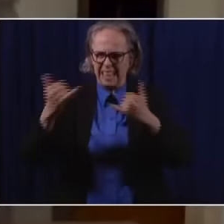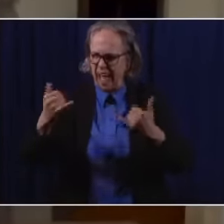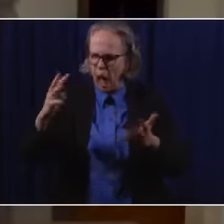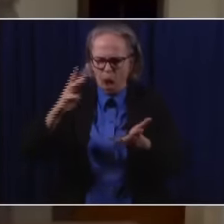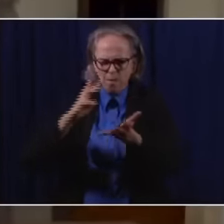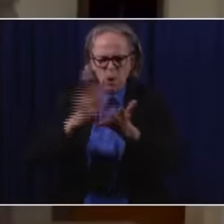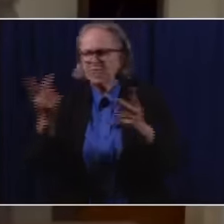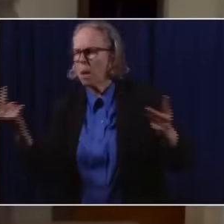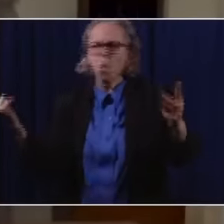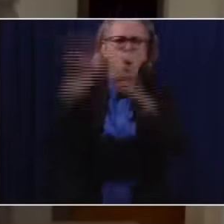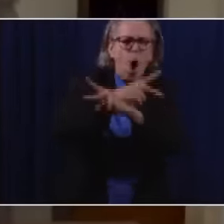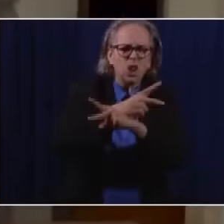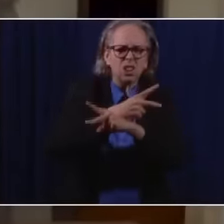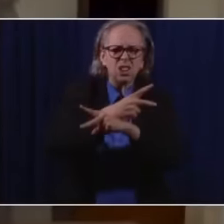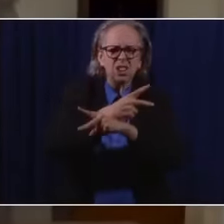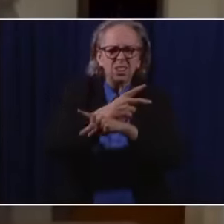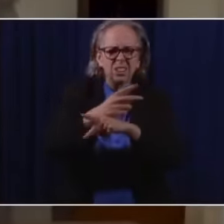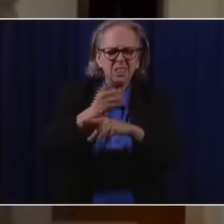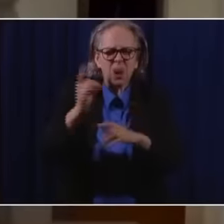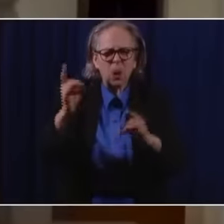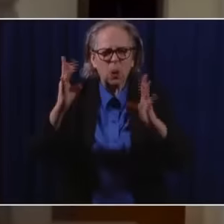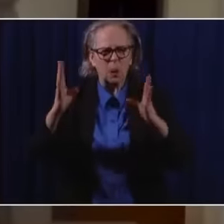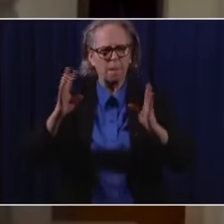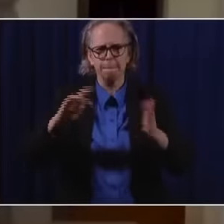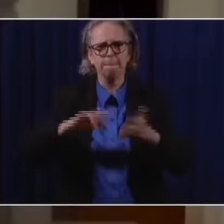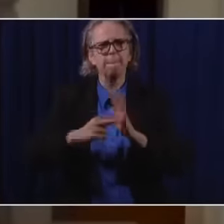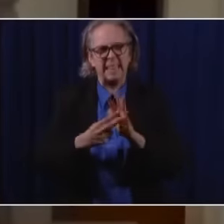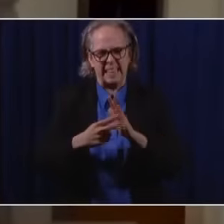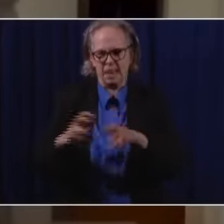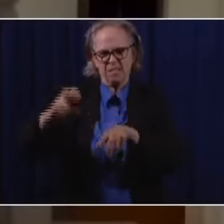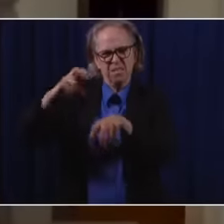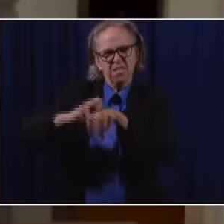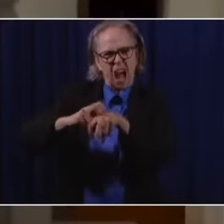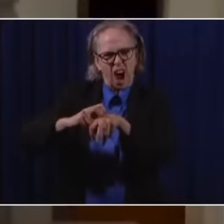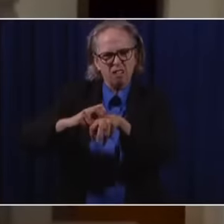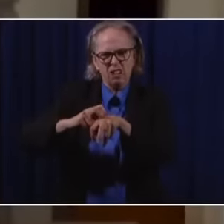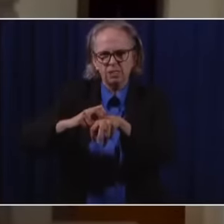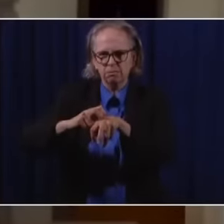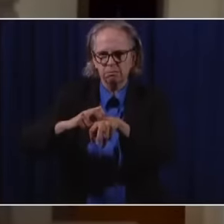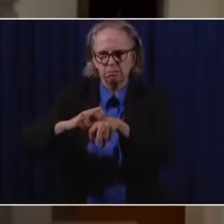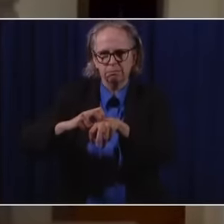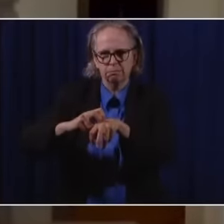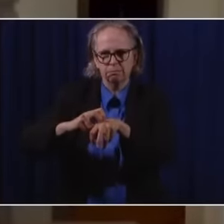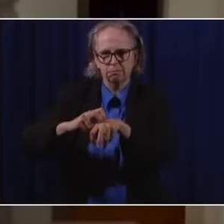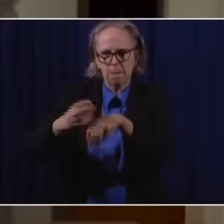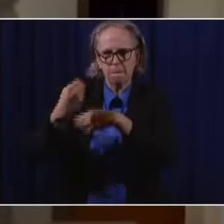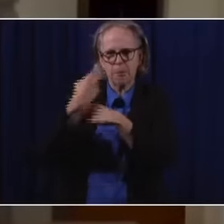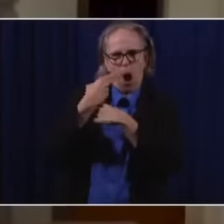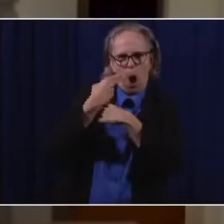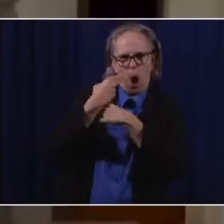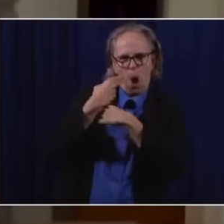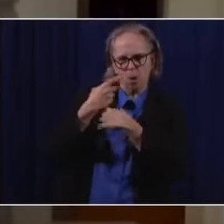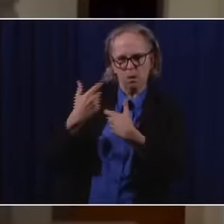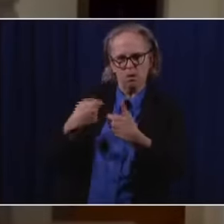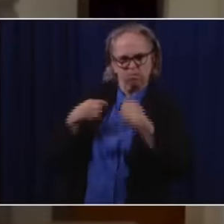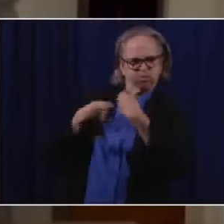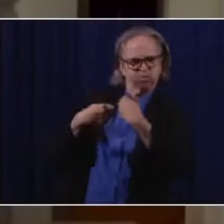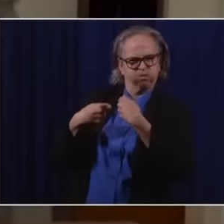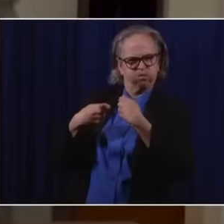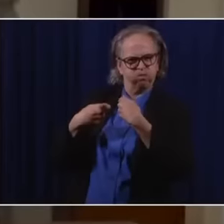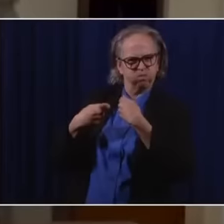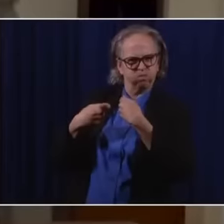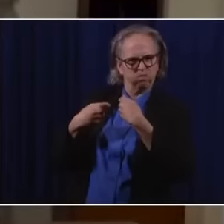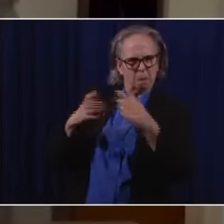rampant in some of these top counties. On this version of the chart, we have shaded in blue all the counties that meet